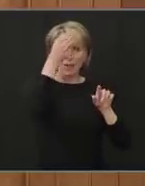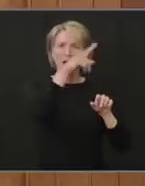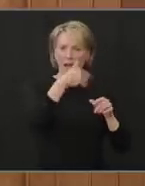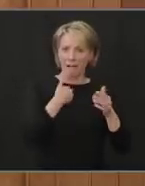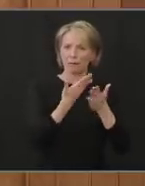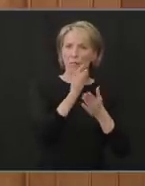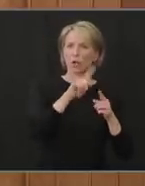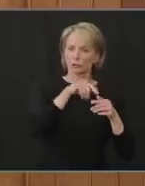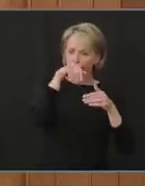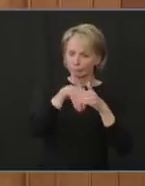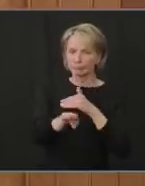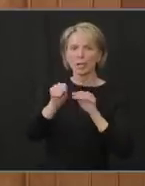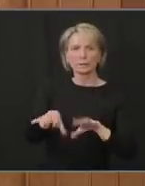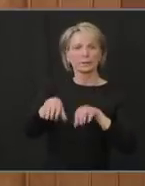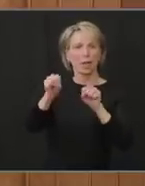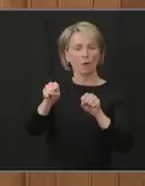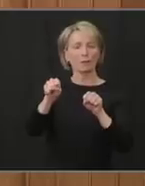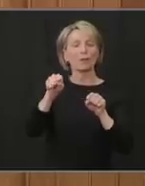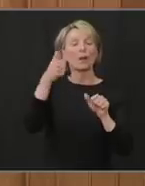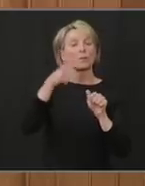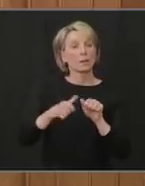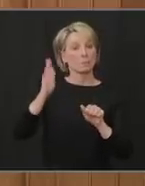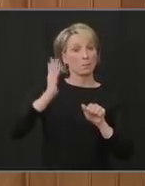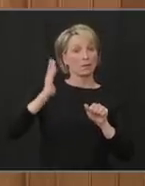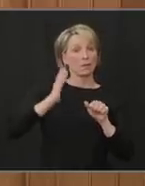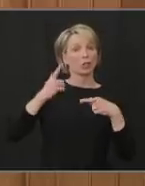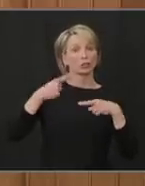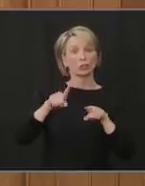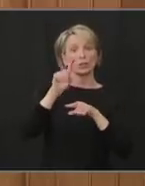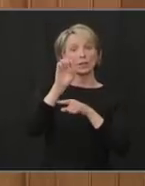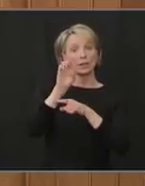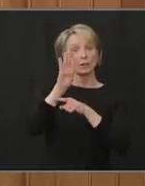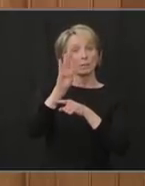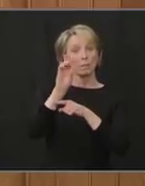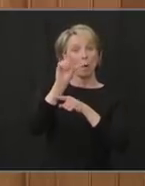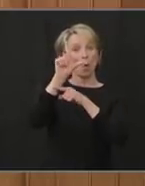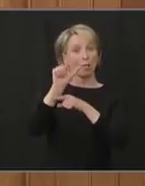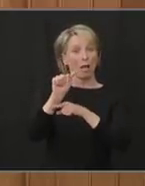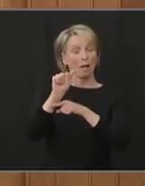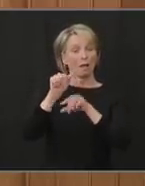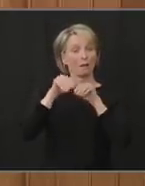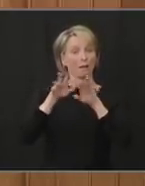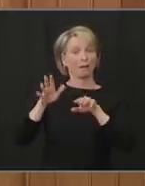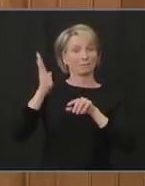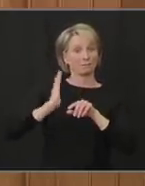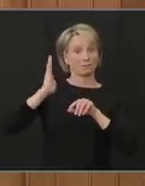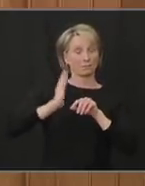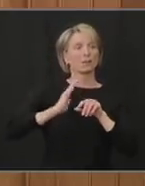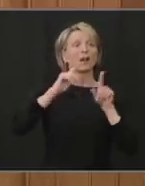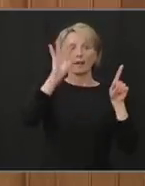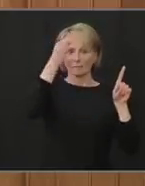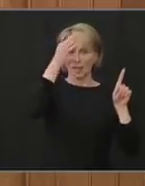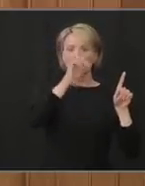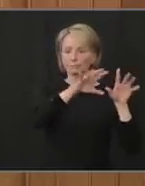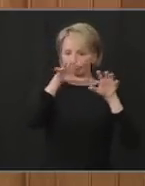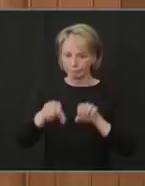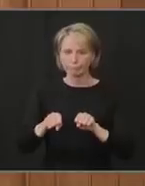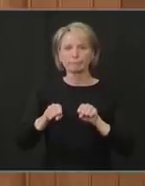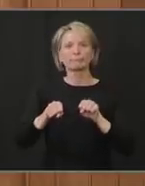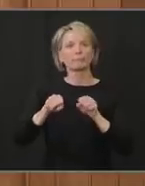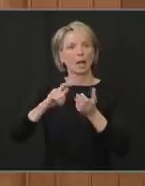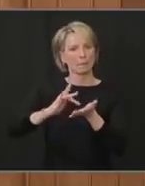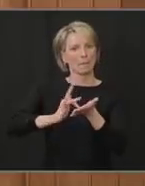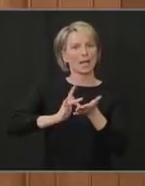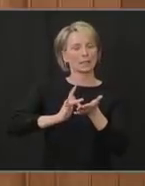during the early stages of the Ebola scare, the federal government did indeed take control of the supply chain for critical drugs and worked